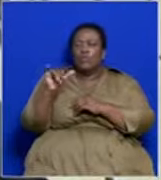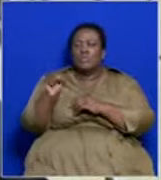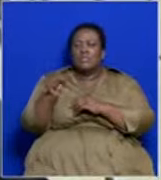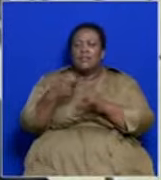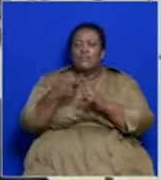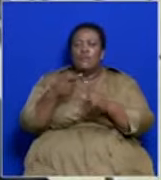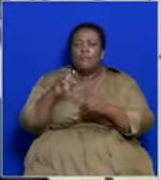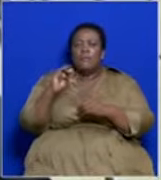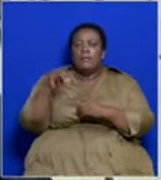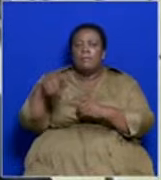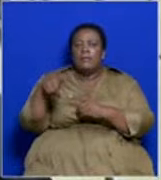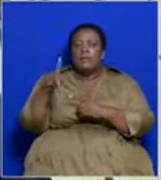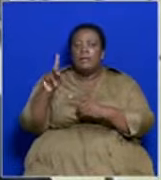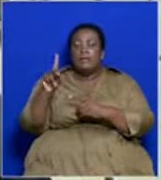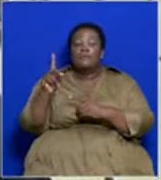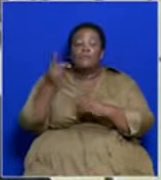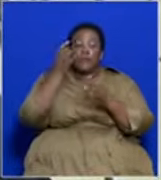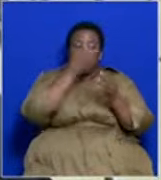complainant that